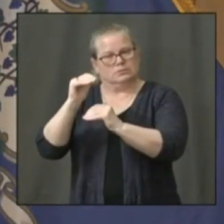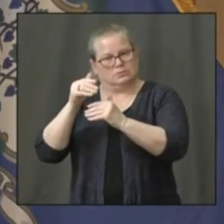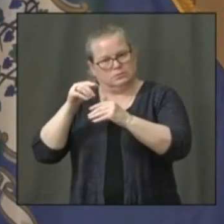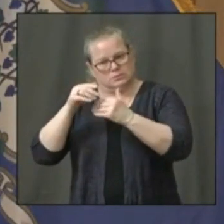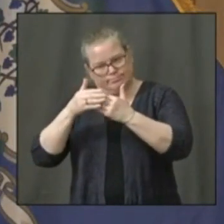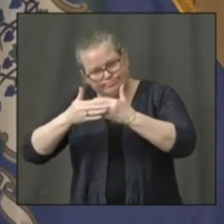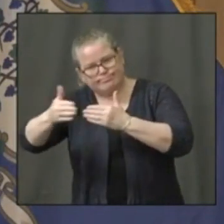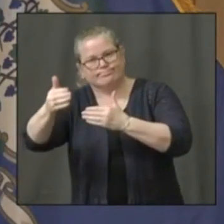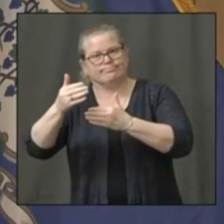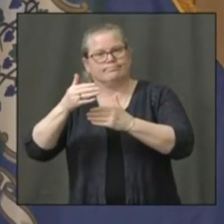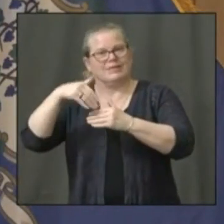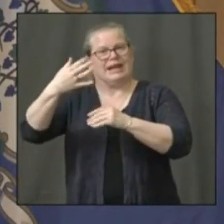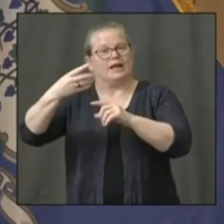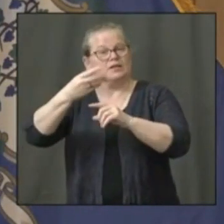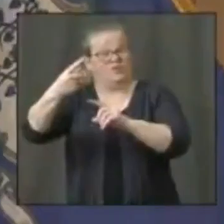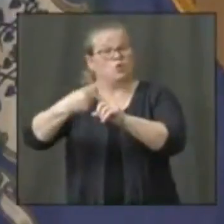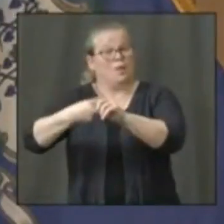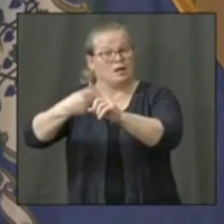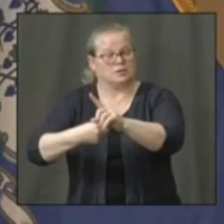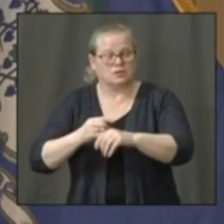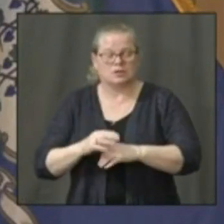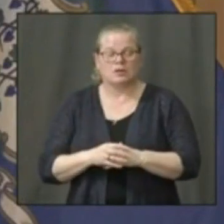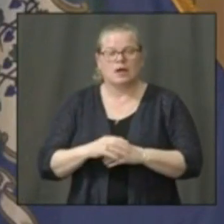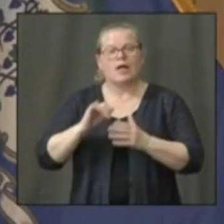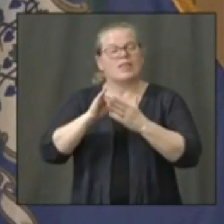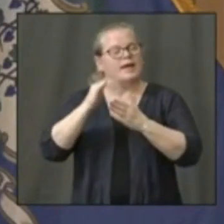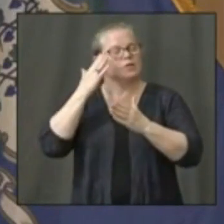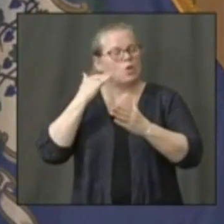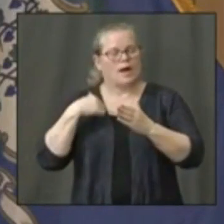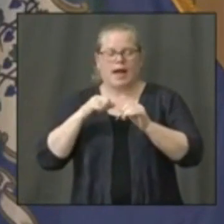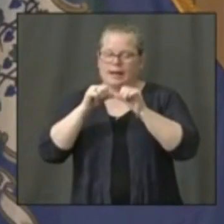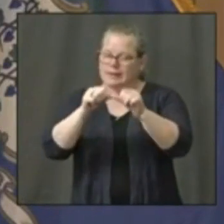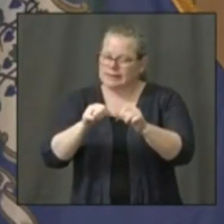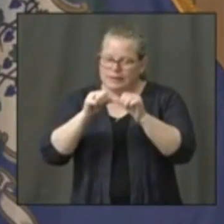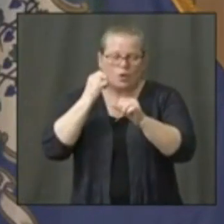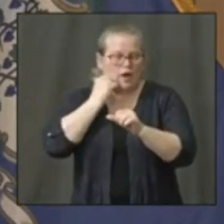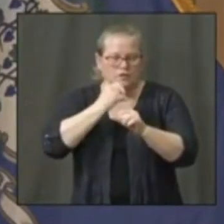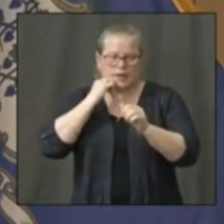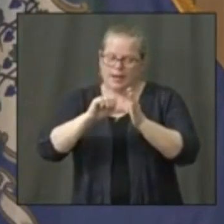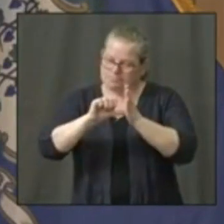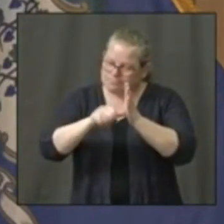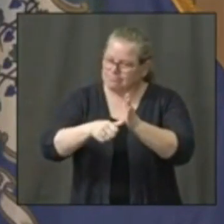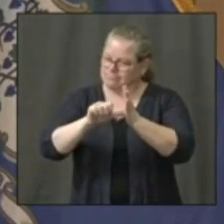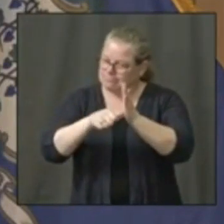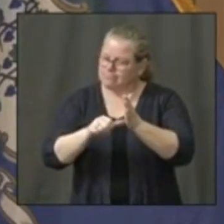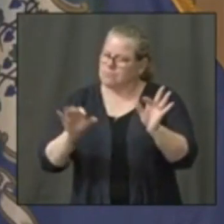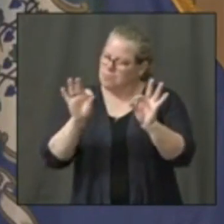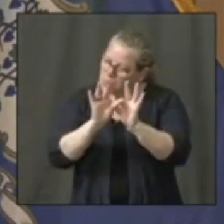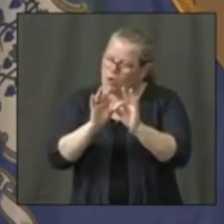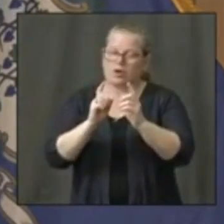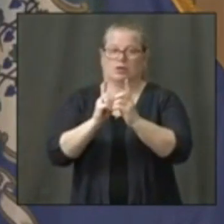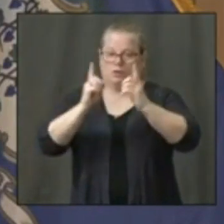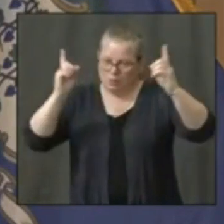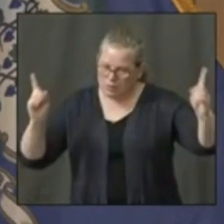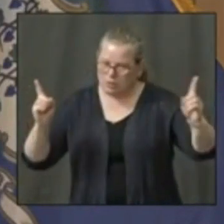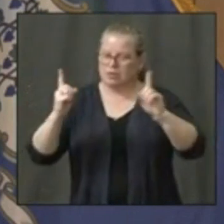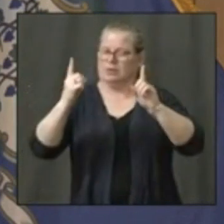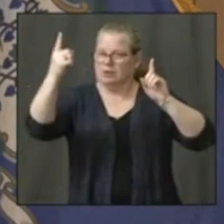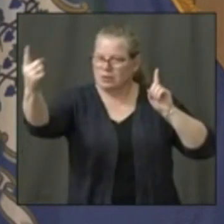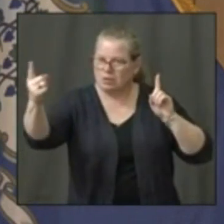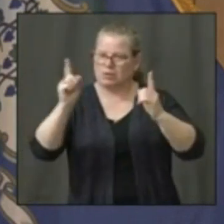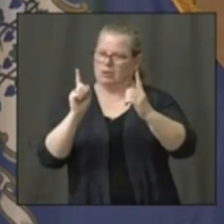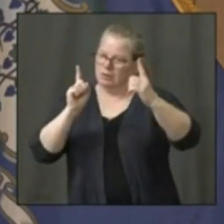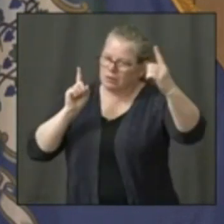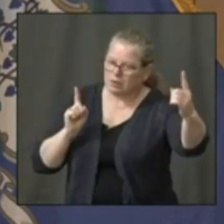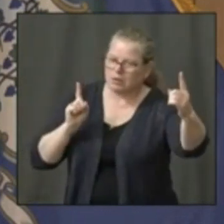That's why I continue to emphasize the social distancing. As I mentioned before, we did a social distancing when it came to